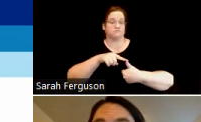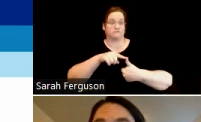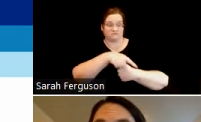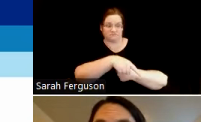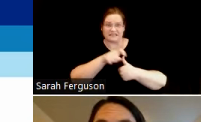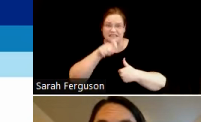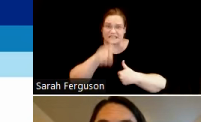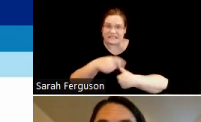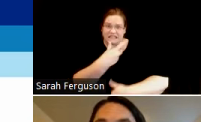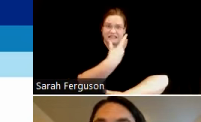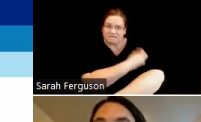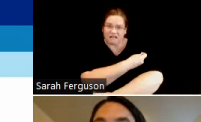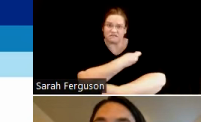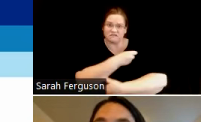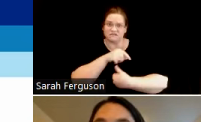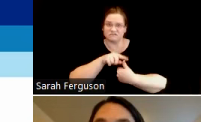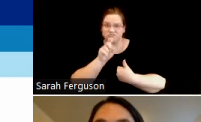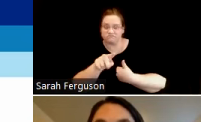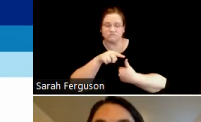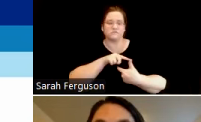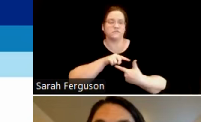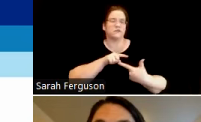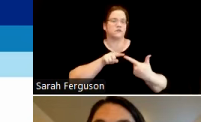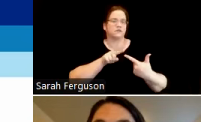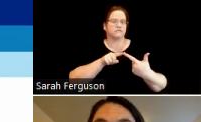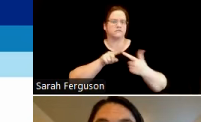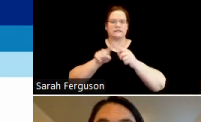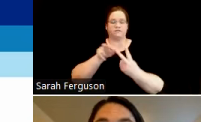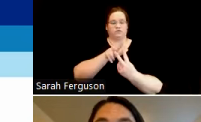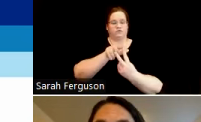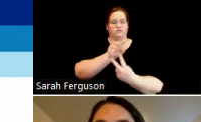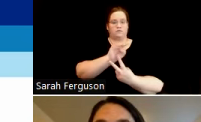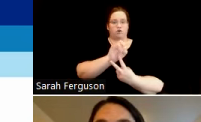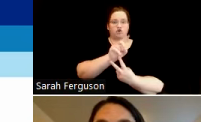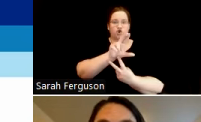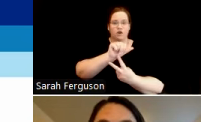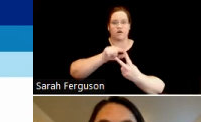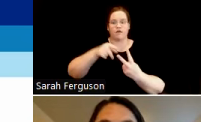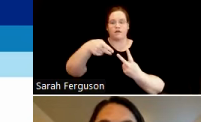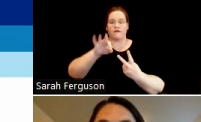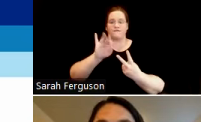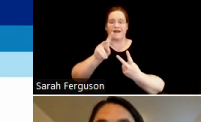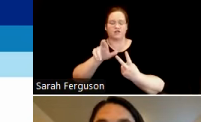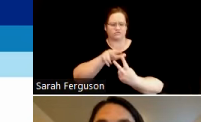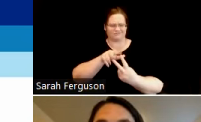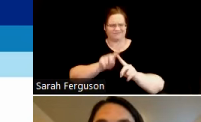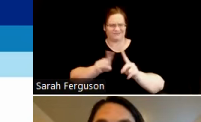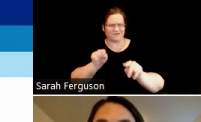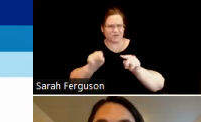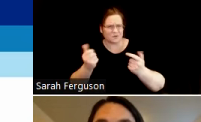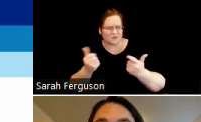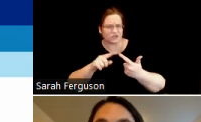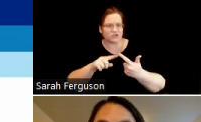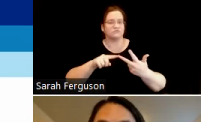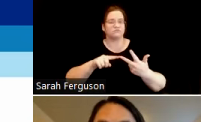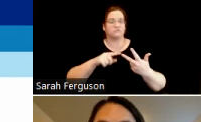to get vaccinated against COVID? What are the differences between the 2 vaccines, the Moderna and Pfizer vaccines? What are the risks